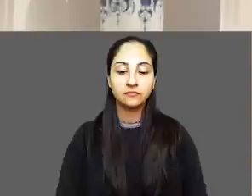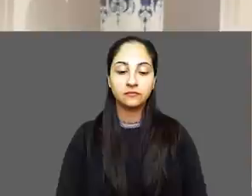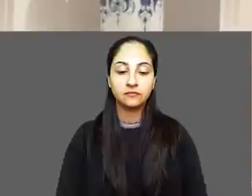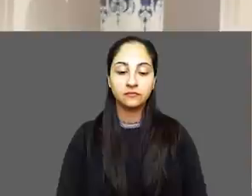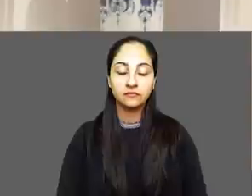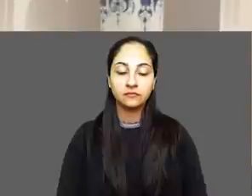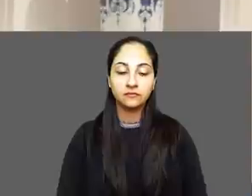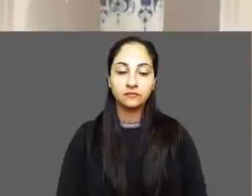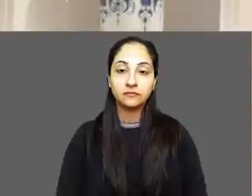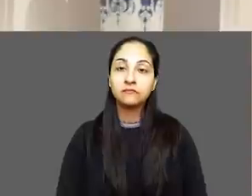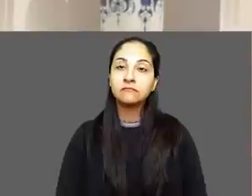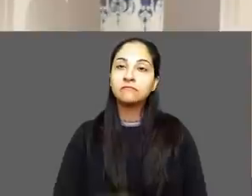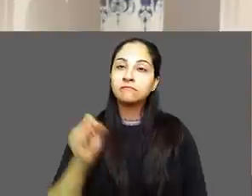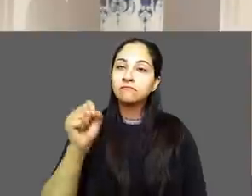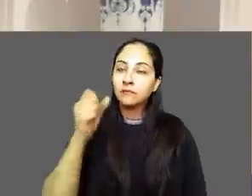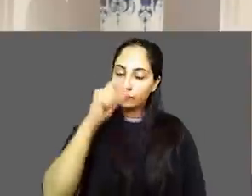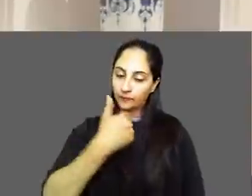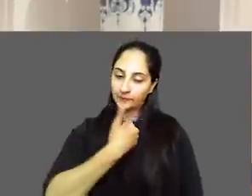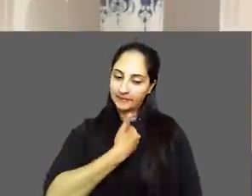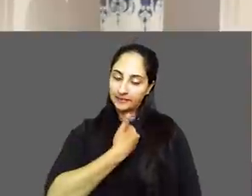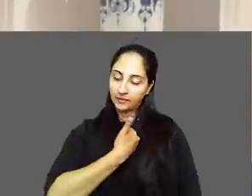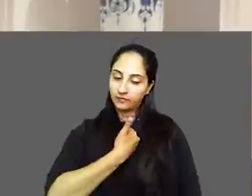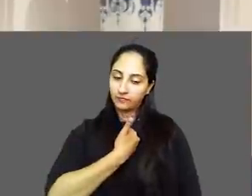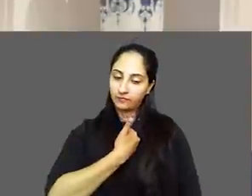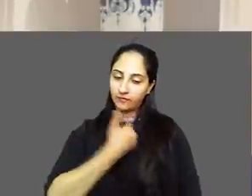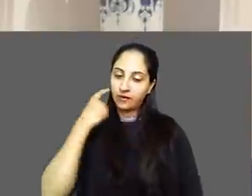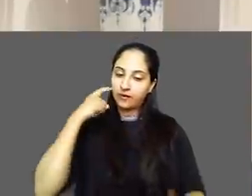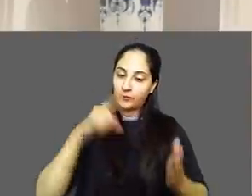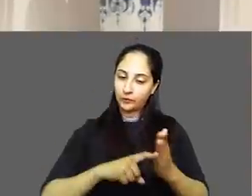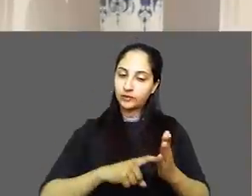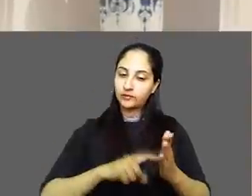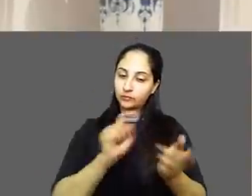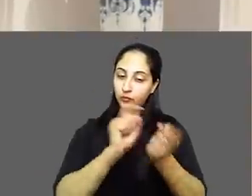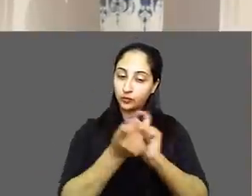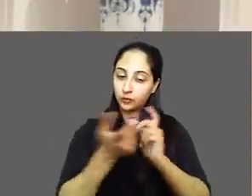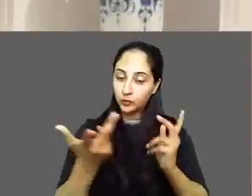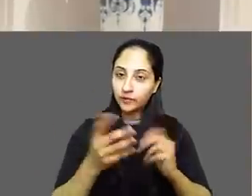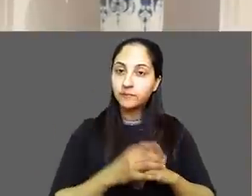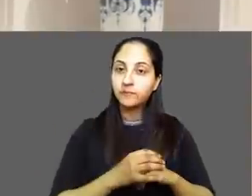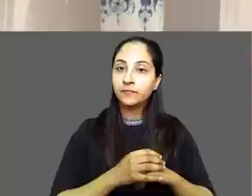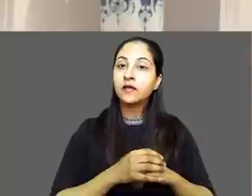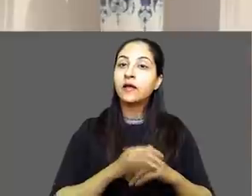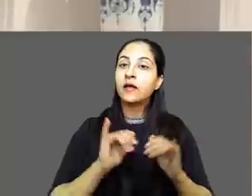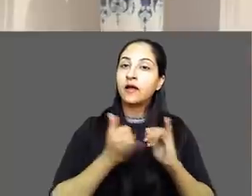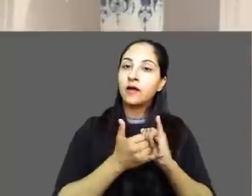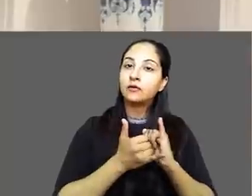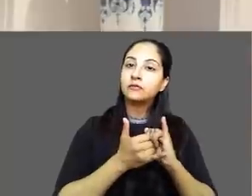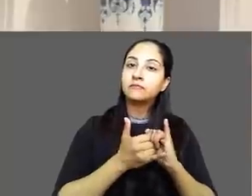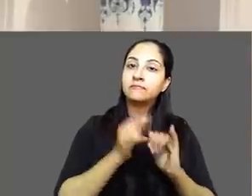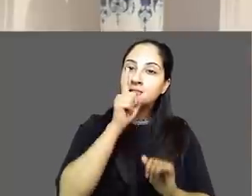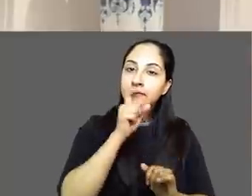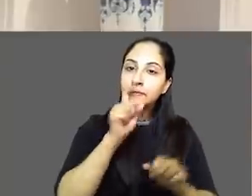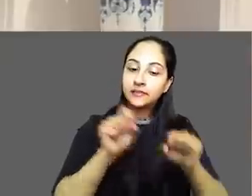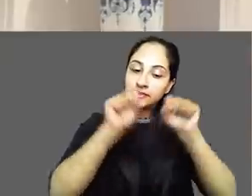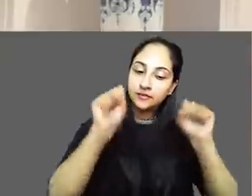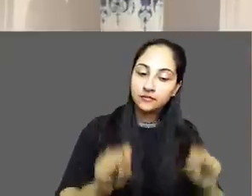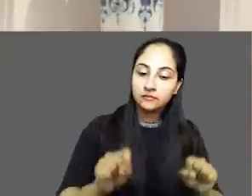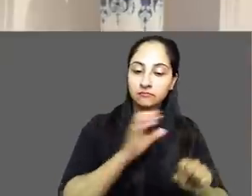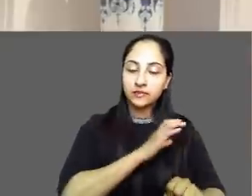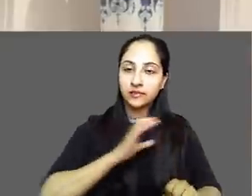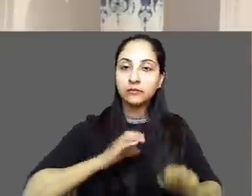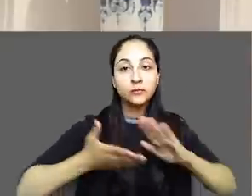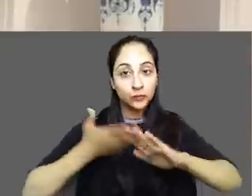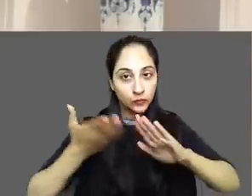of the ways of engaging with one another, all the volunteers, etc. And, you know, in the early months